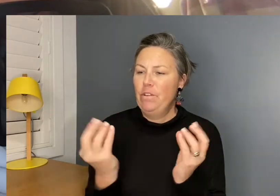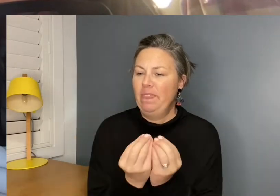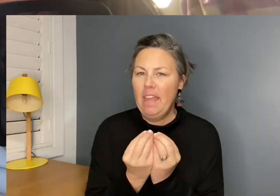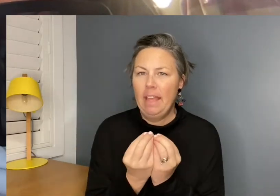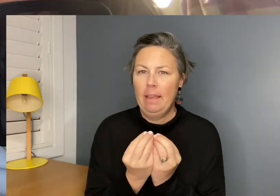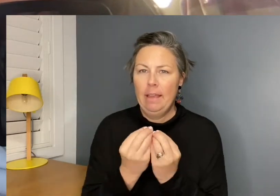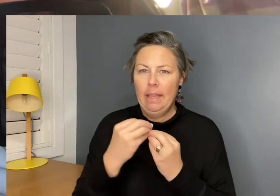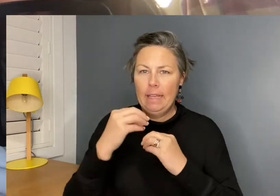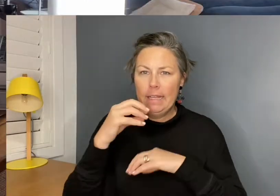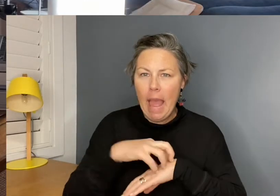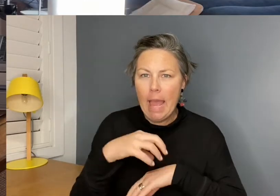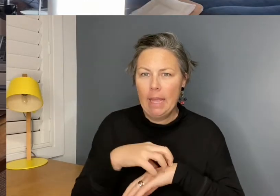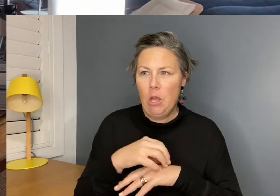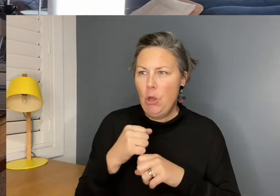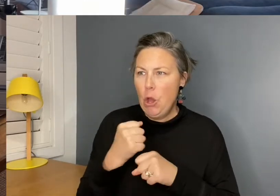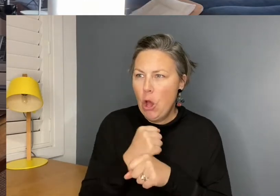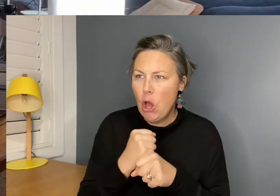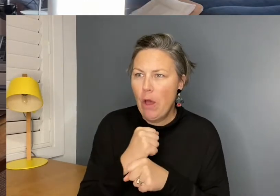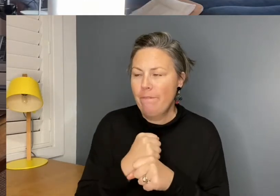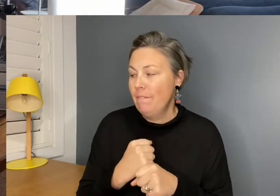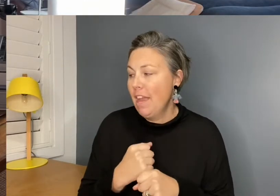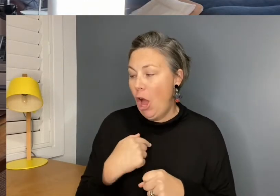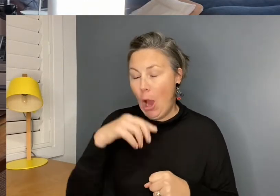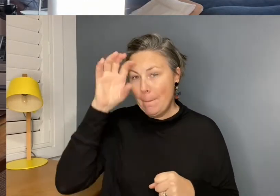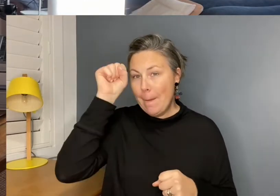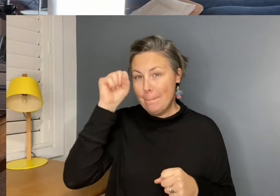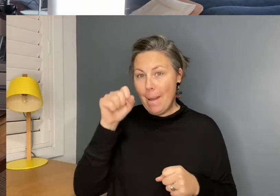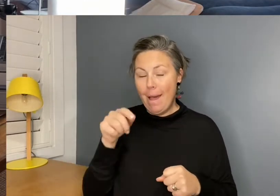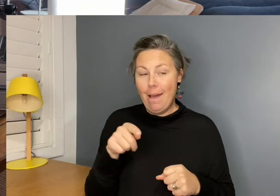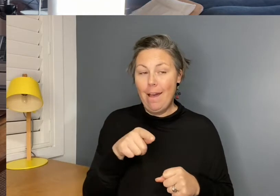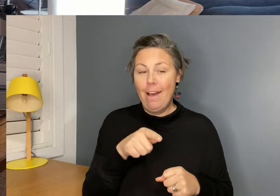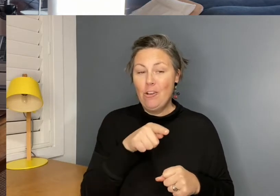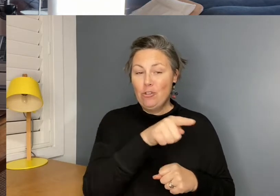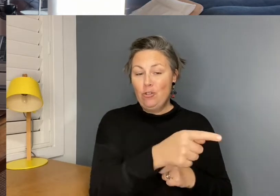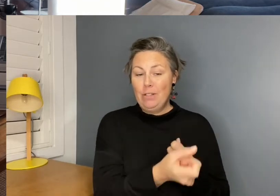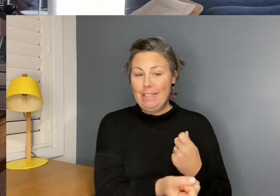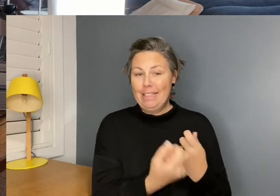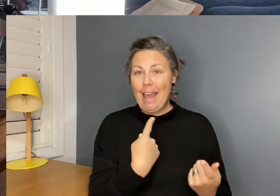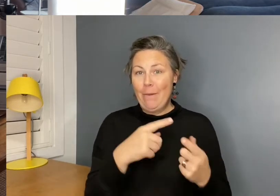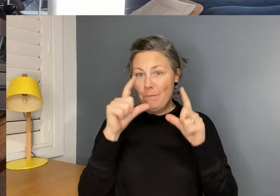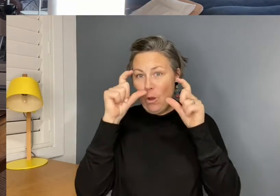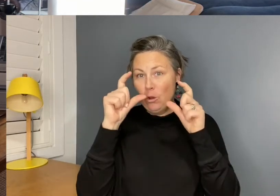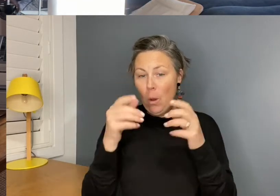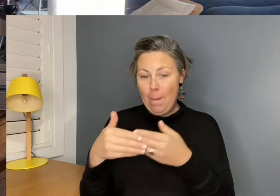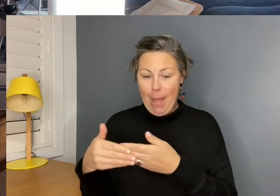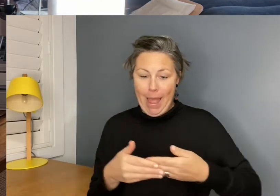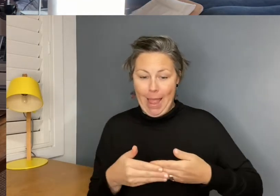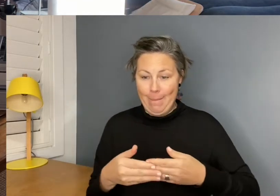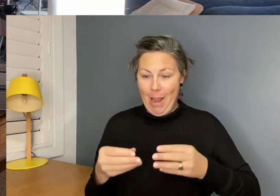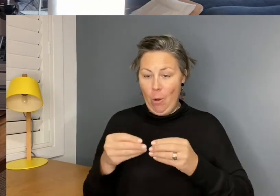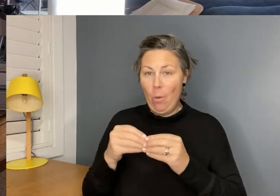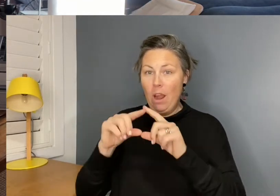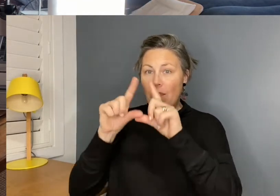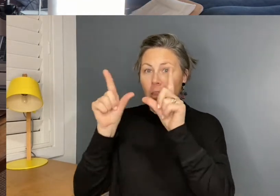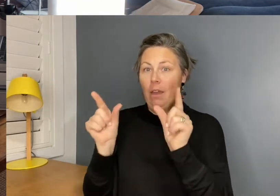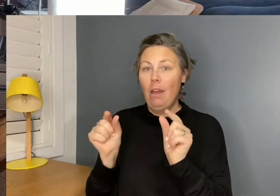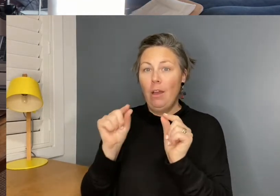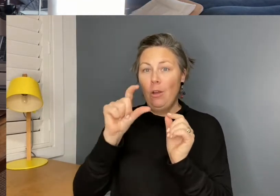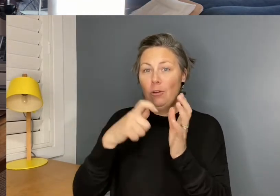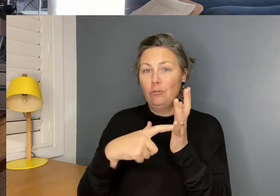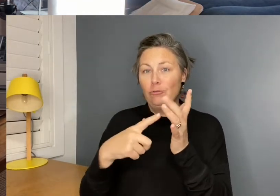food. I was like, get everything. get me everything. Get croissants, get cakes, of course get you coffees. You sent me a picture of the croissant and